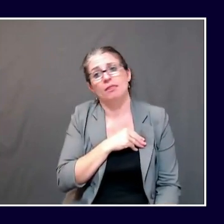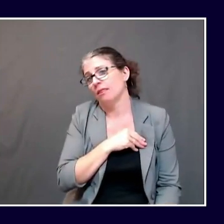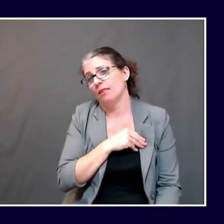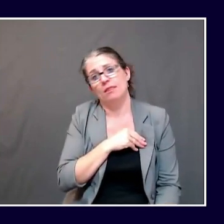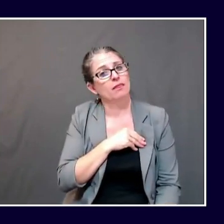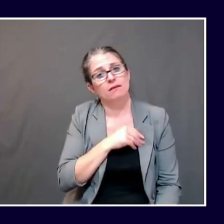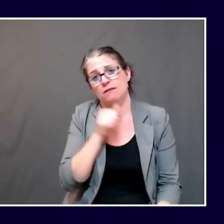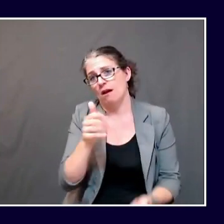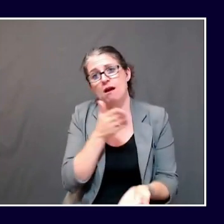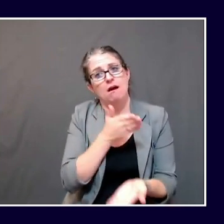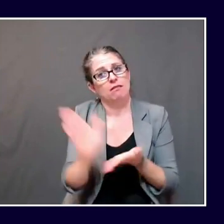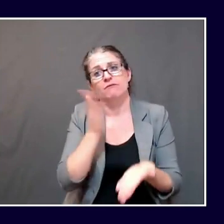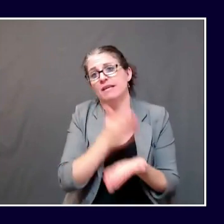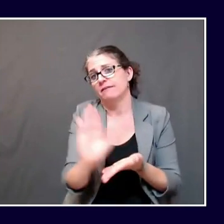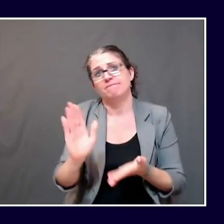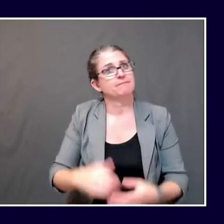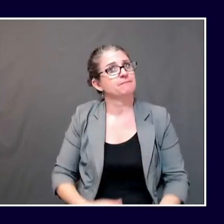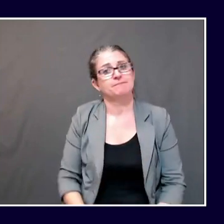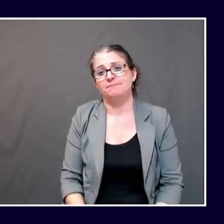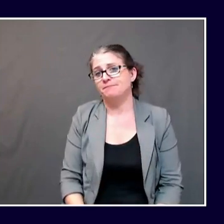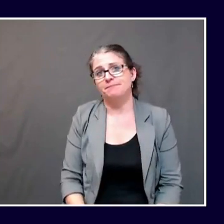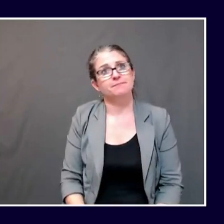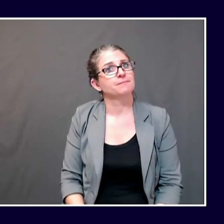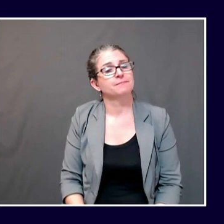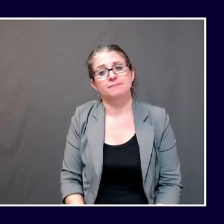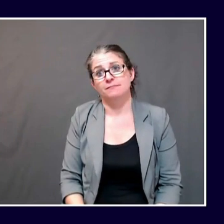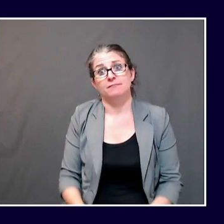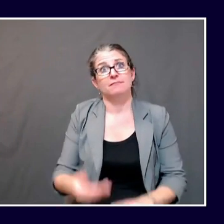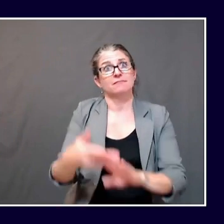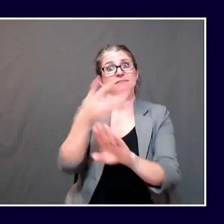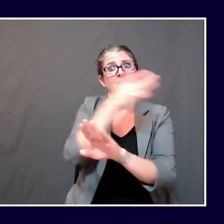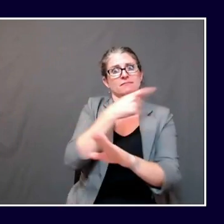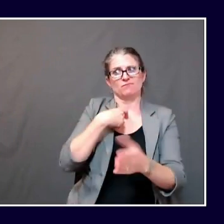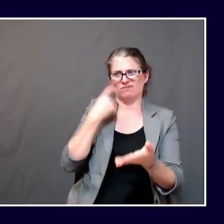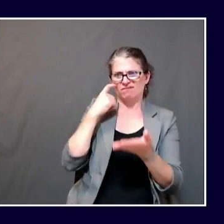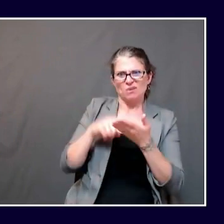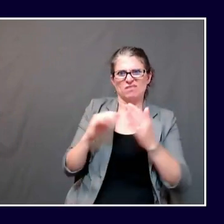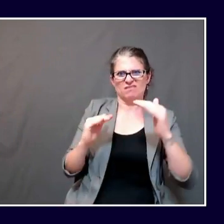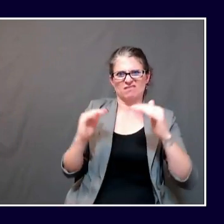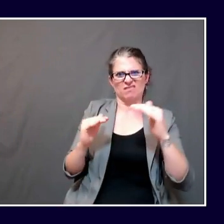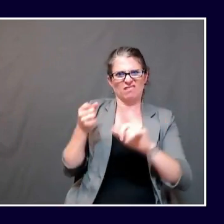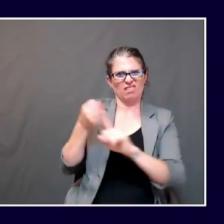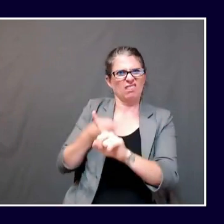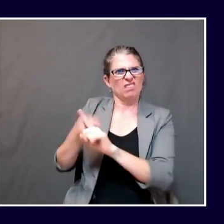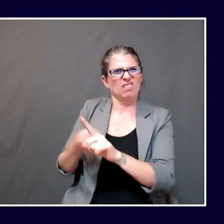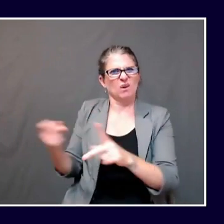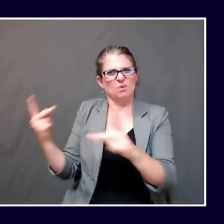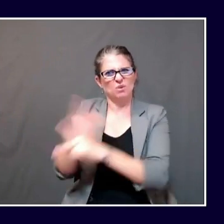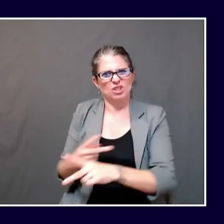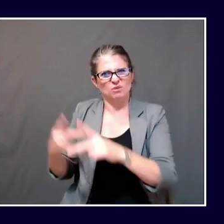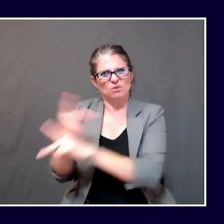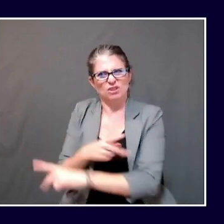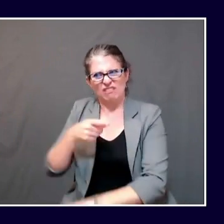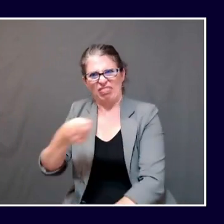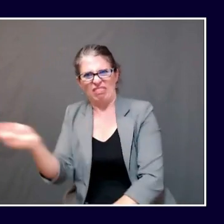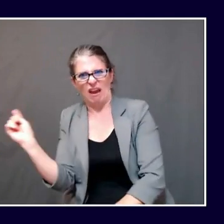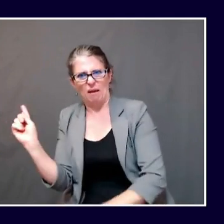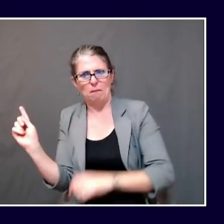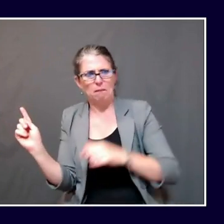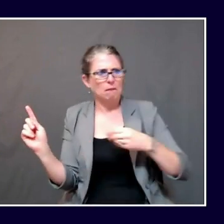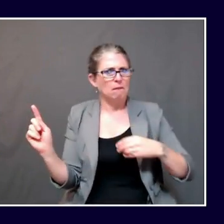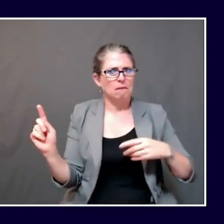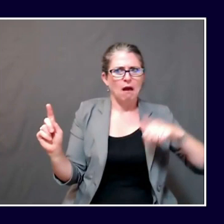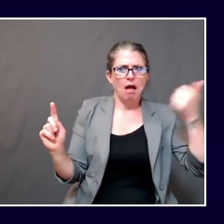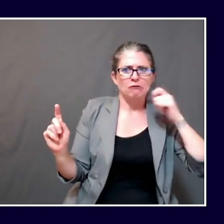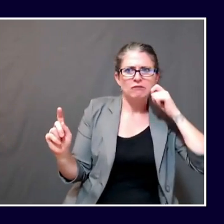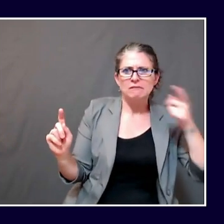that there was this disparity and this sadly ever widening gulf, we started taking aggressive steps to try to mitigate